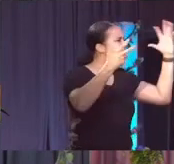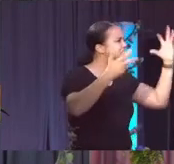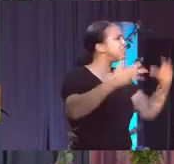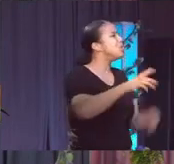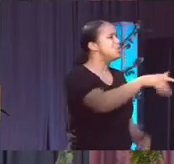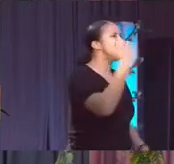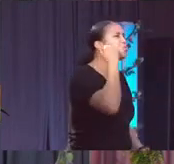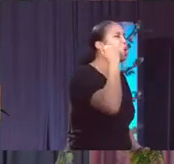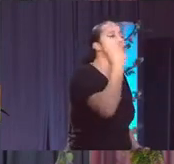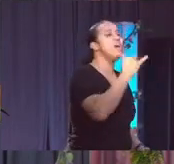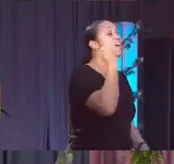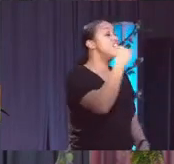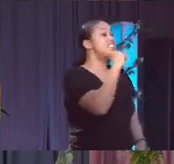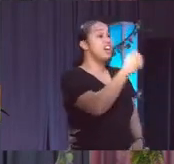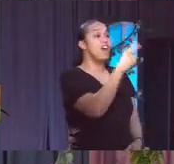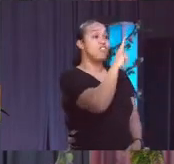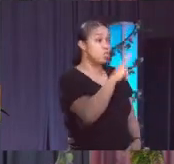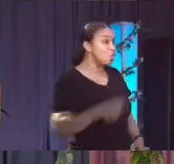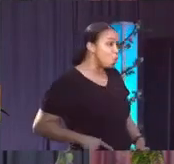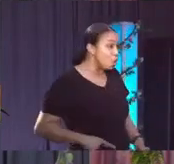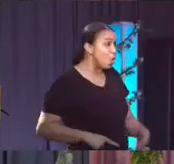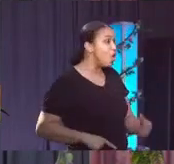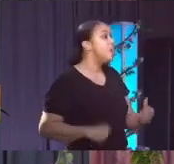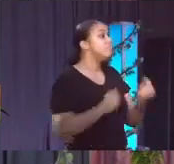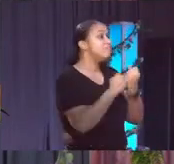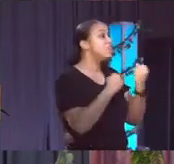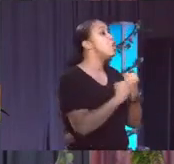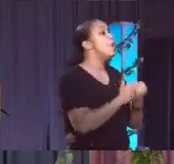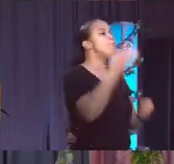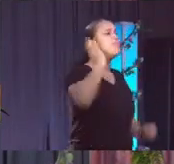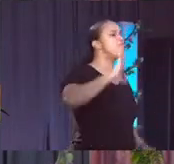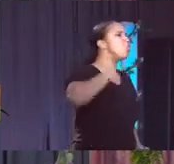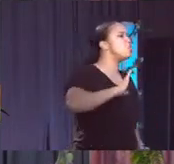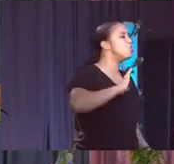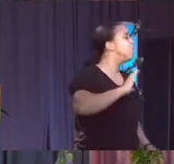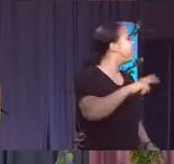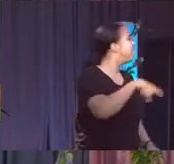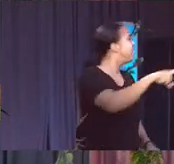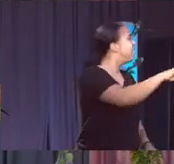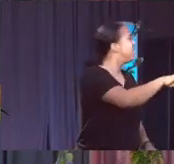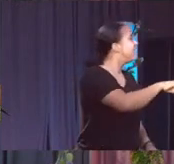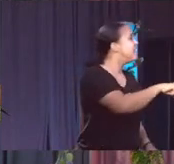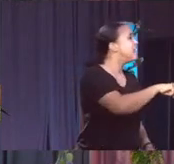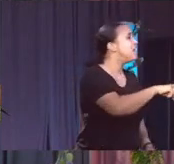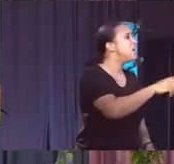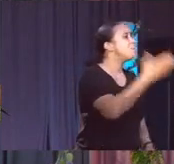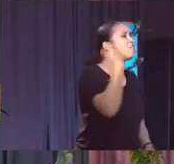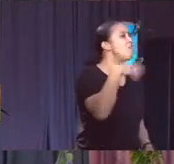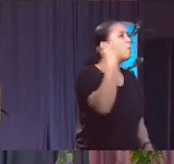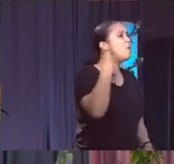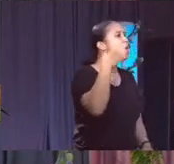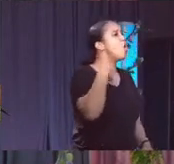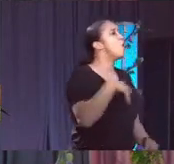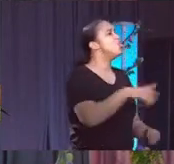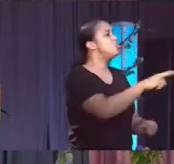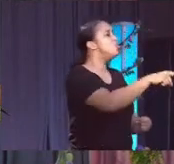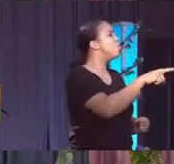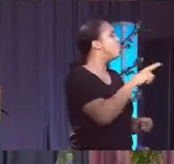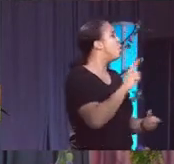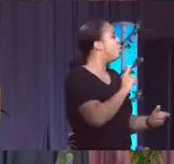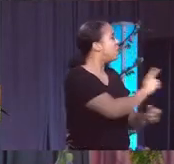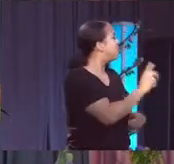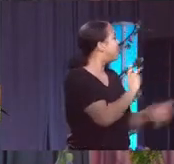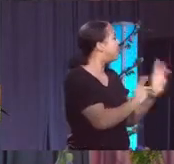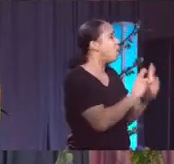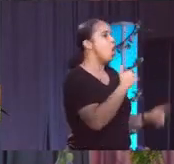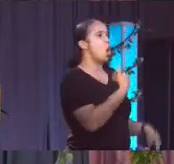know if it hadn't been for the Lord on your side. Now, listen, you used to be a bleeder. Any former bleeders in the house, you walked up to people,